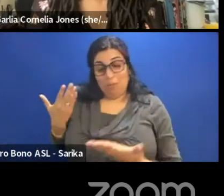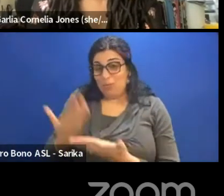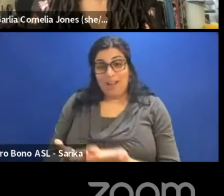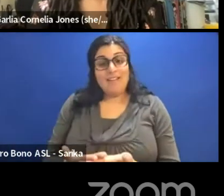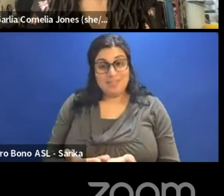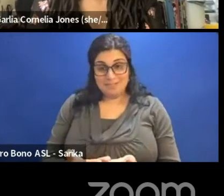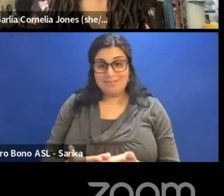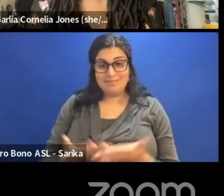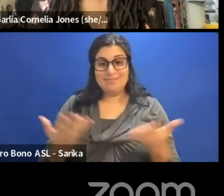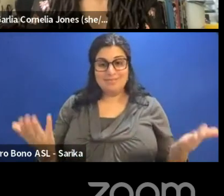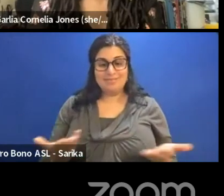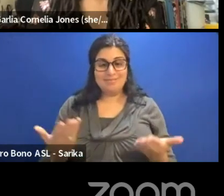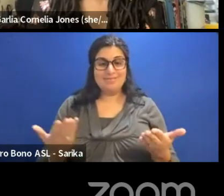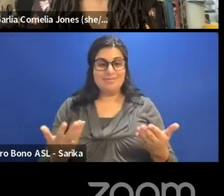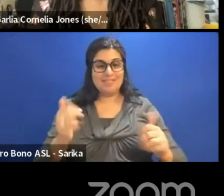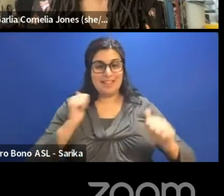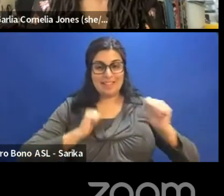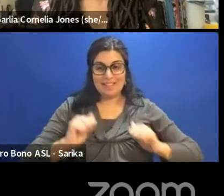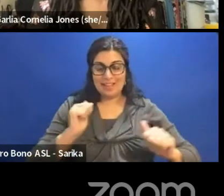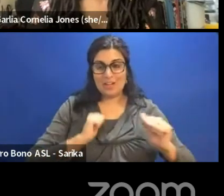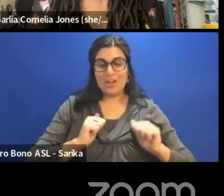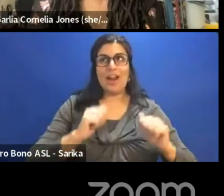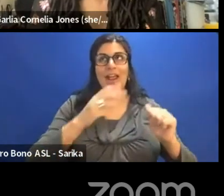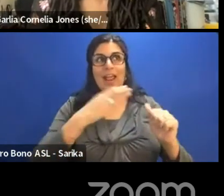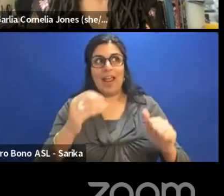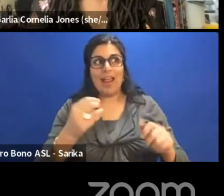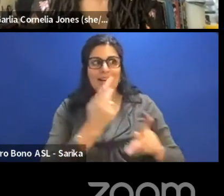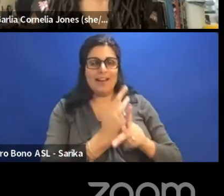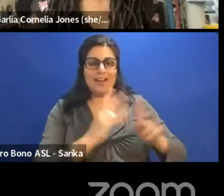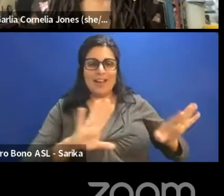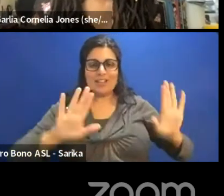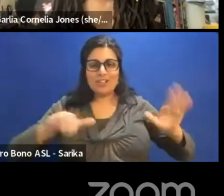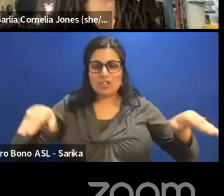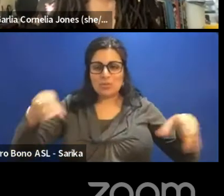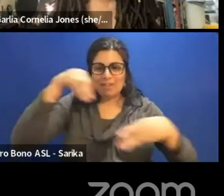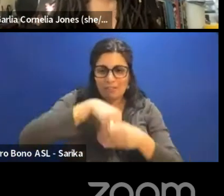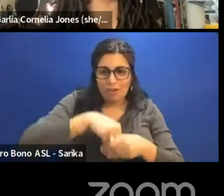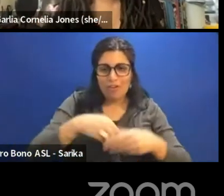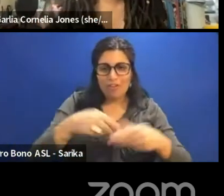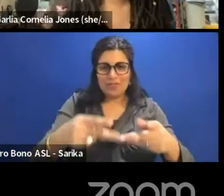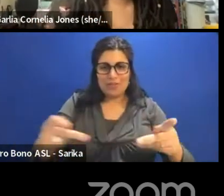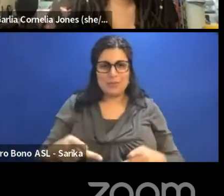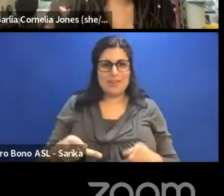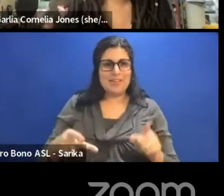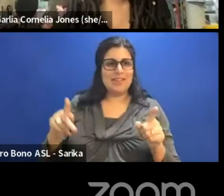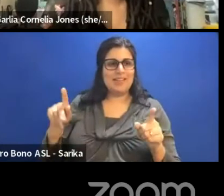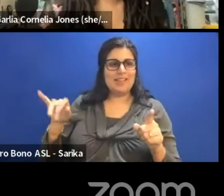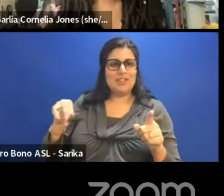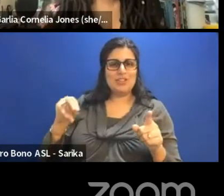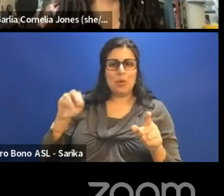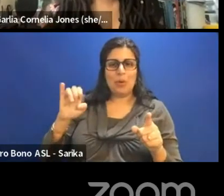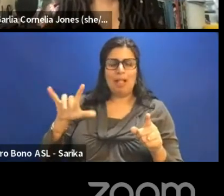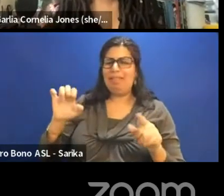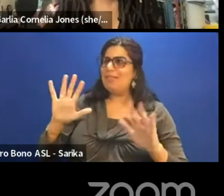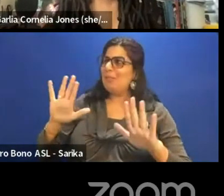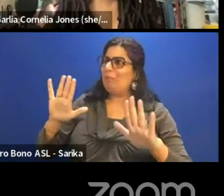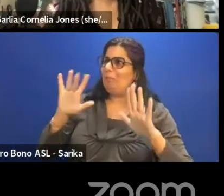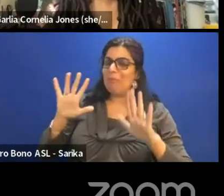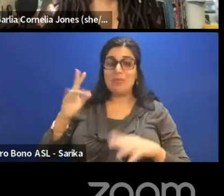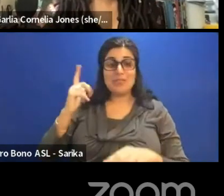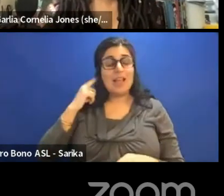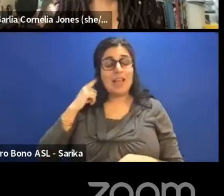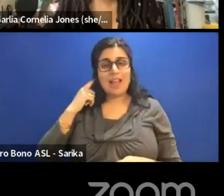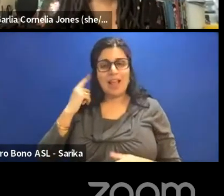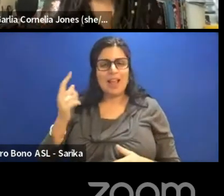in handling caregiving and children in the space. Amazing. That's wonderful. So I hear you say about how